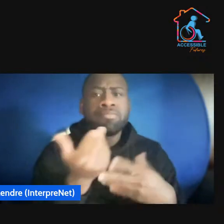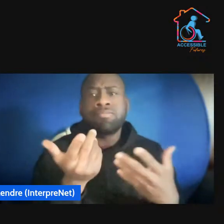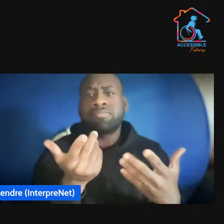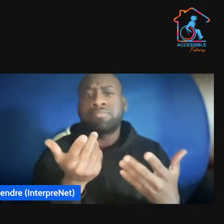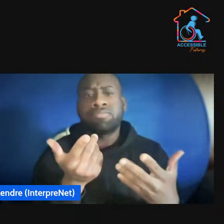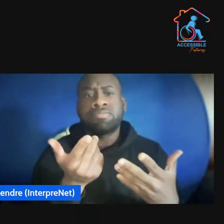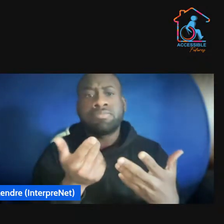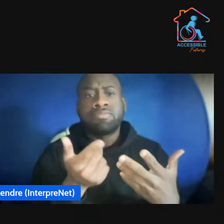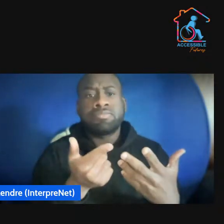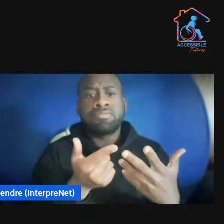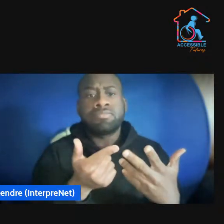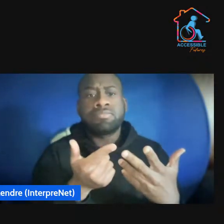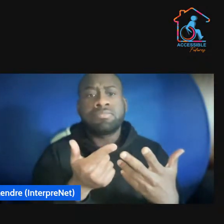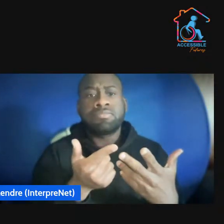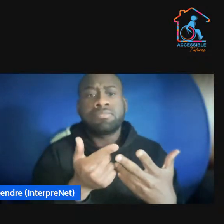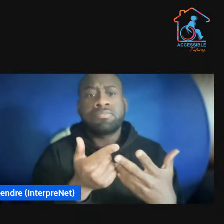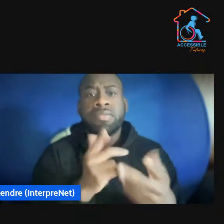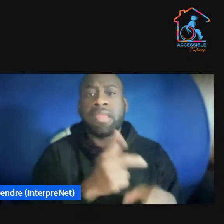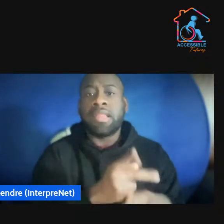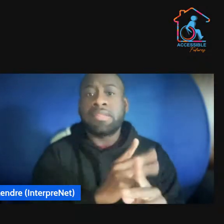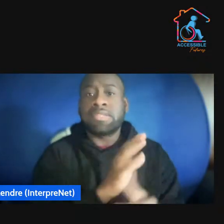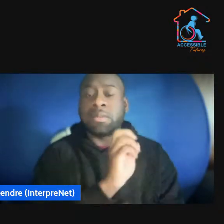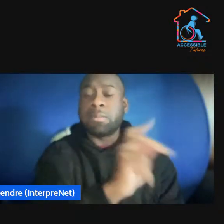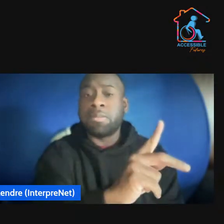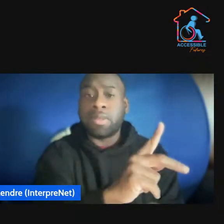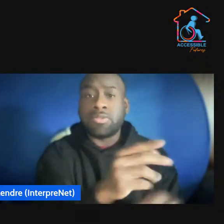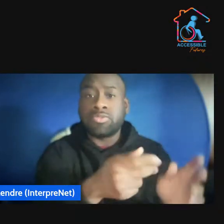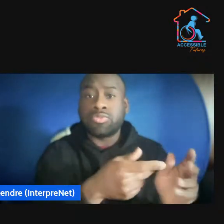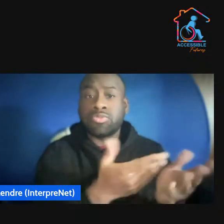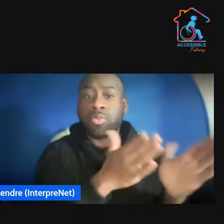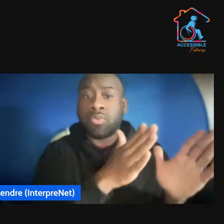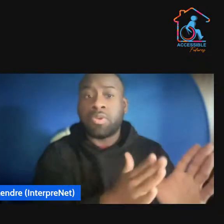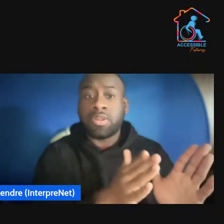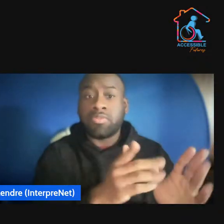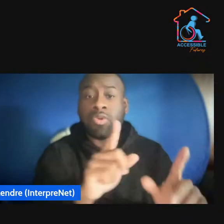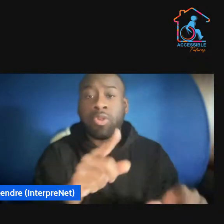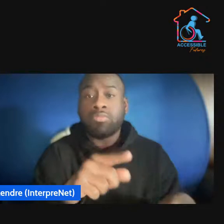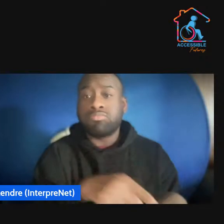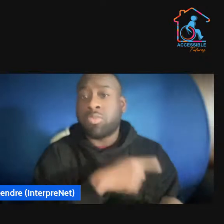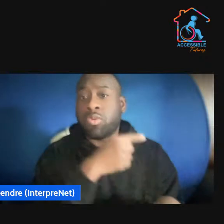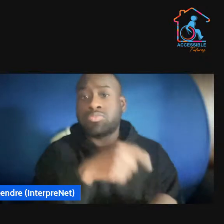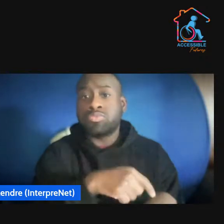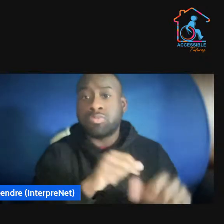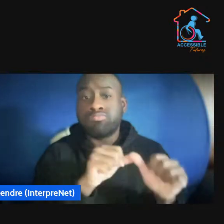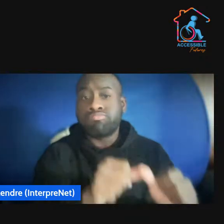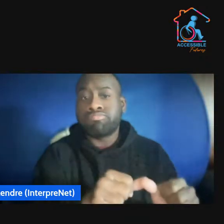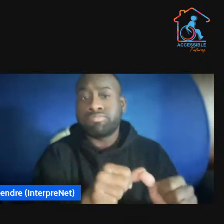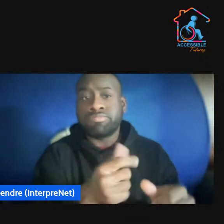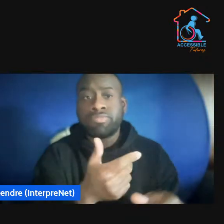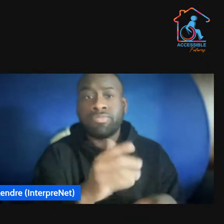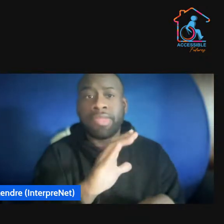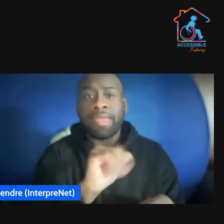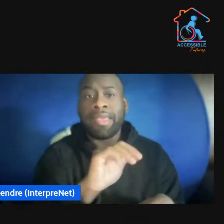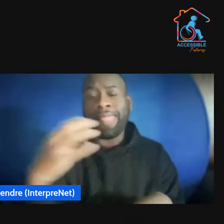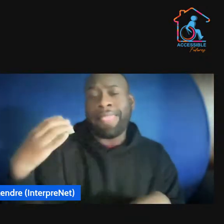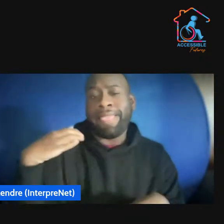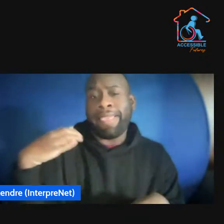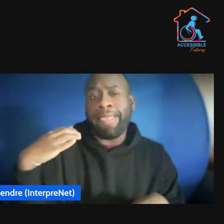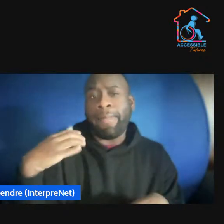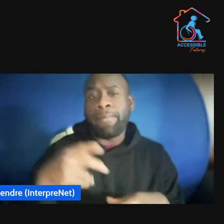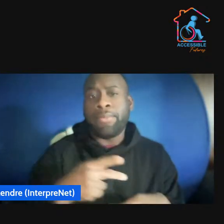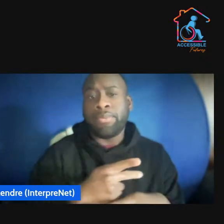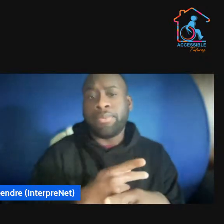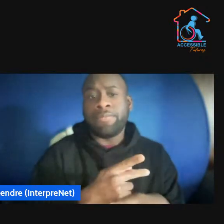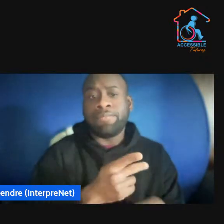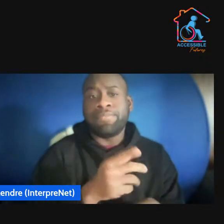construction, and leasing it back to the provider over a long-term lease, a long-term capital lease. And the